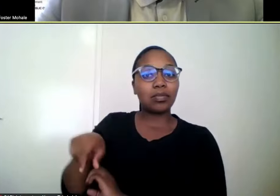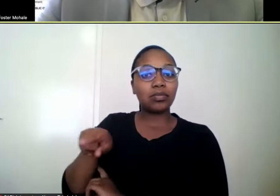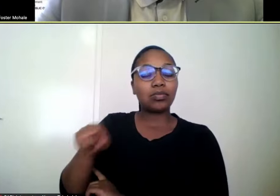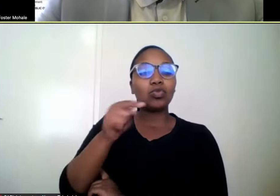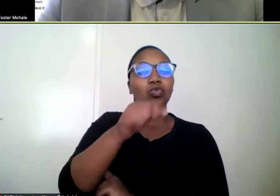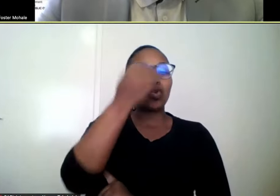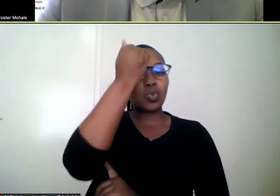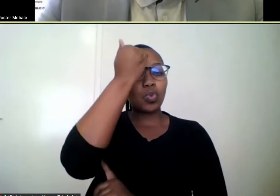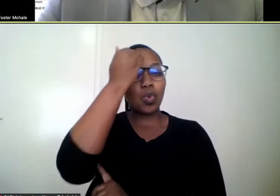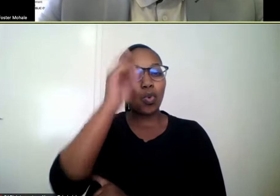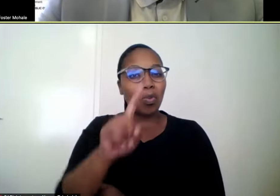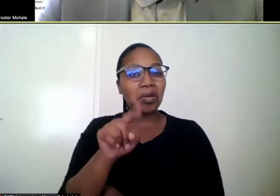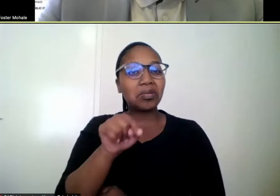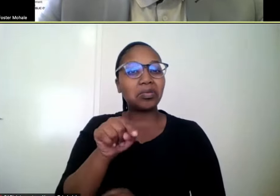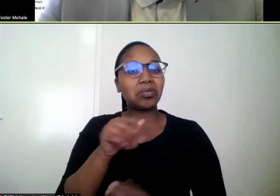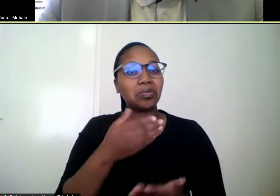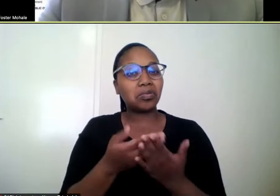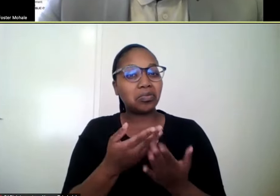it evolved?